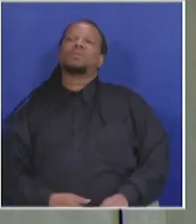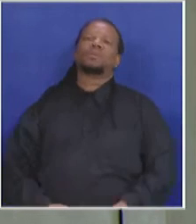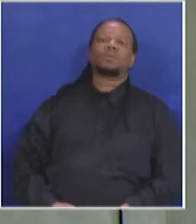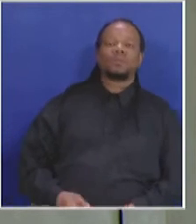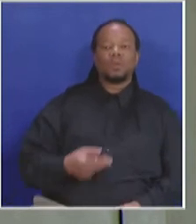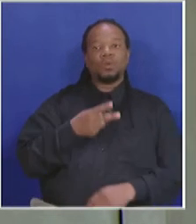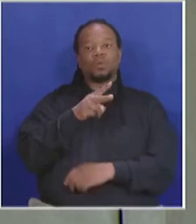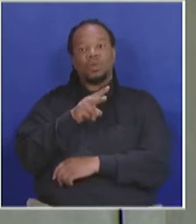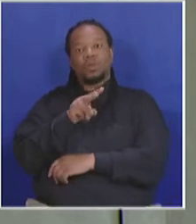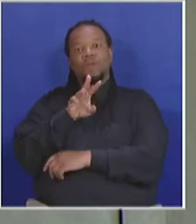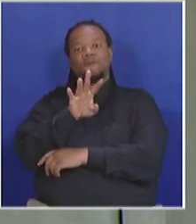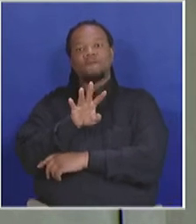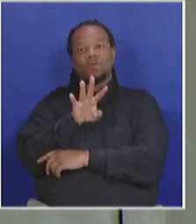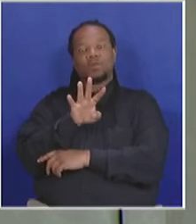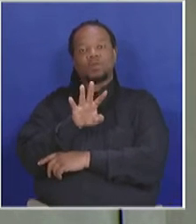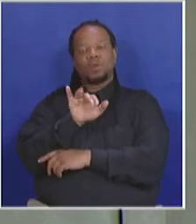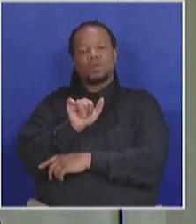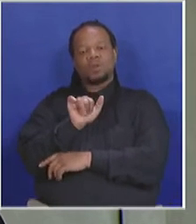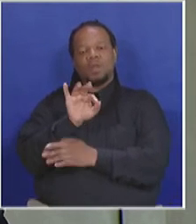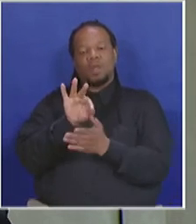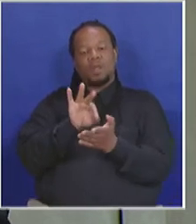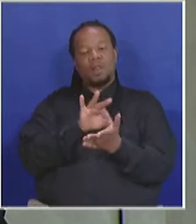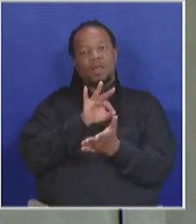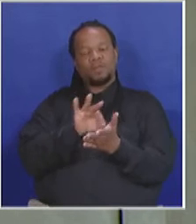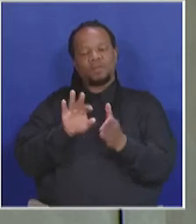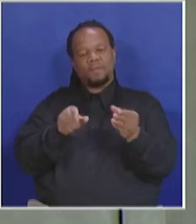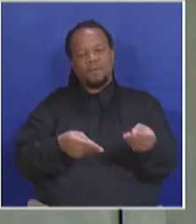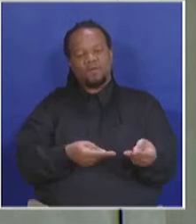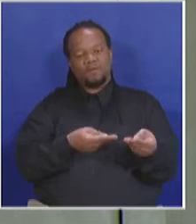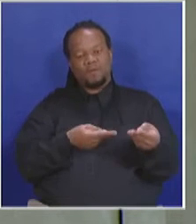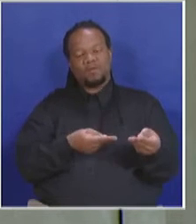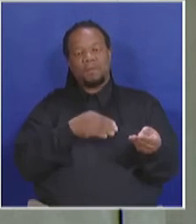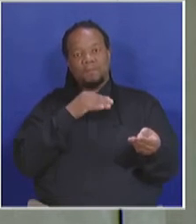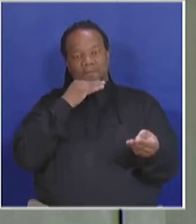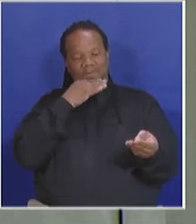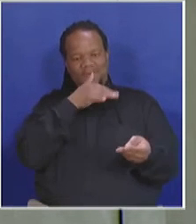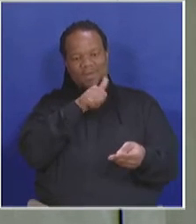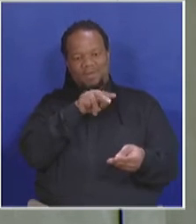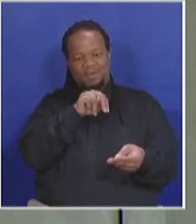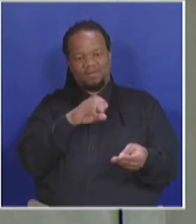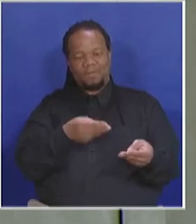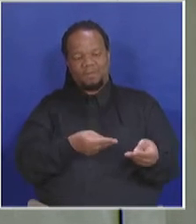2014 National Elections Manifesto of the ANC. Indeed,